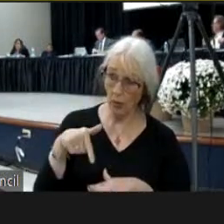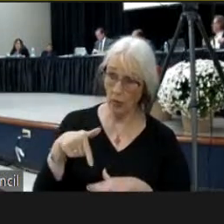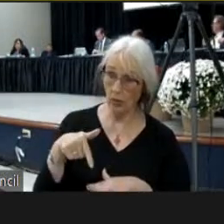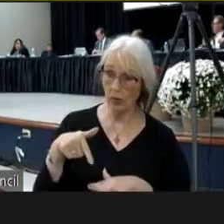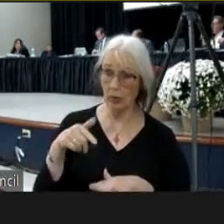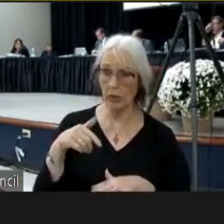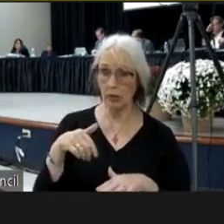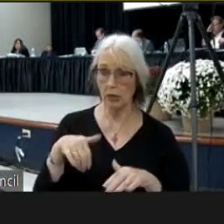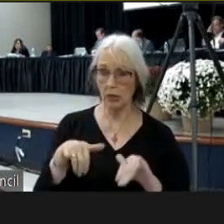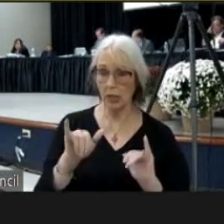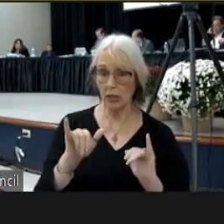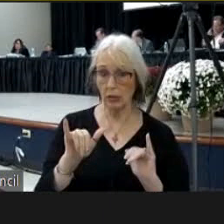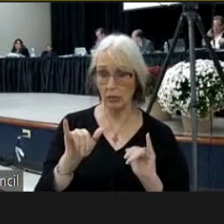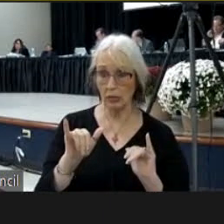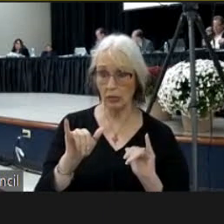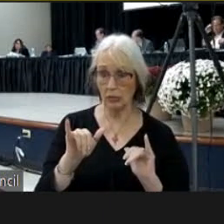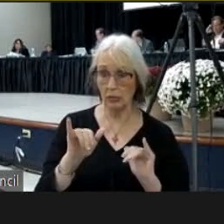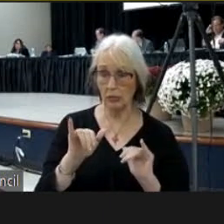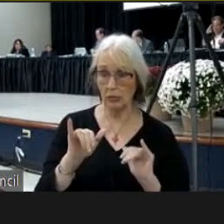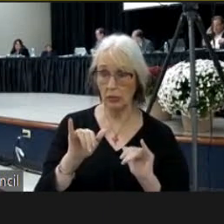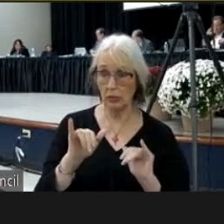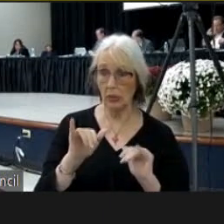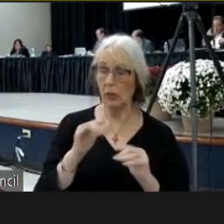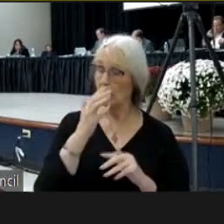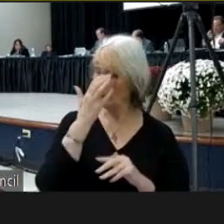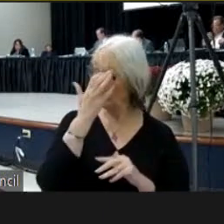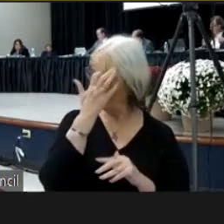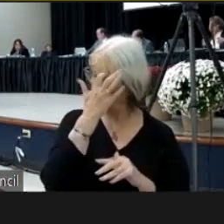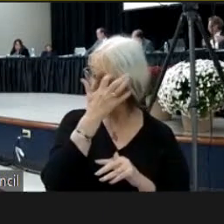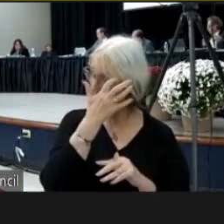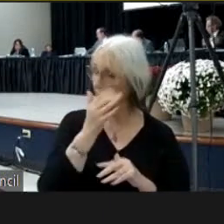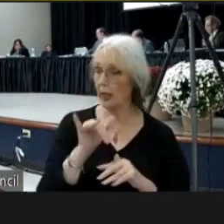be R1B. Correct. Yes, ma'am.